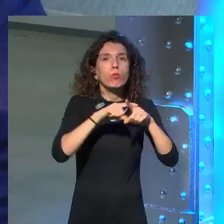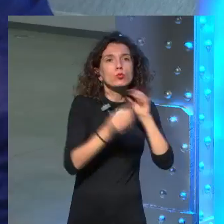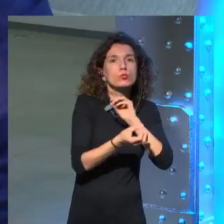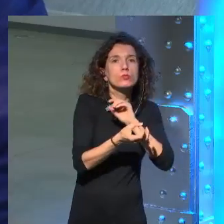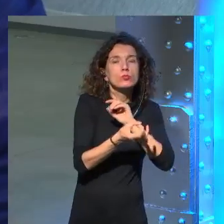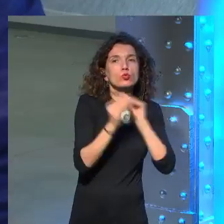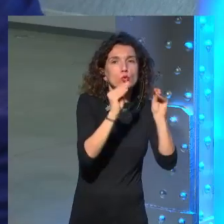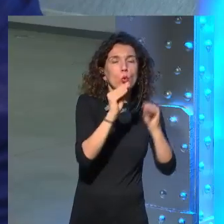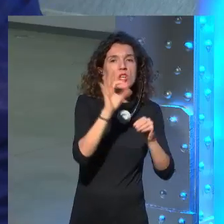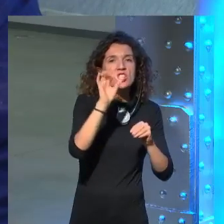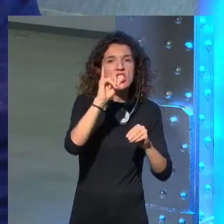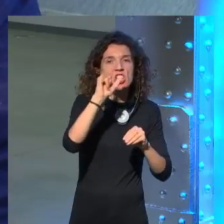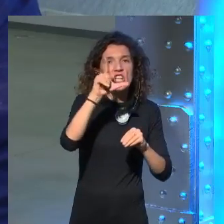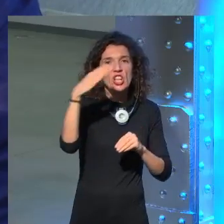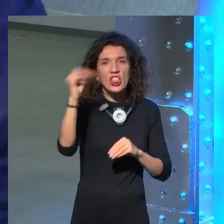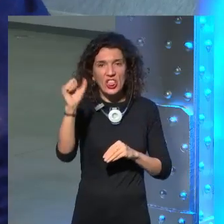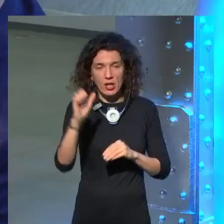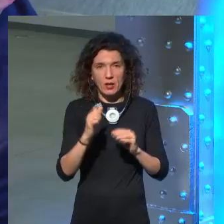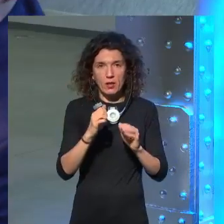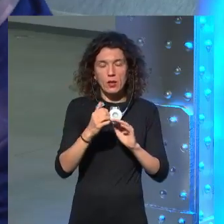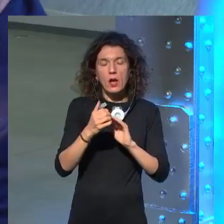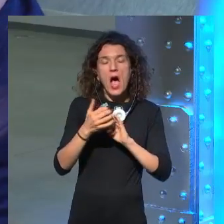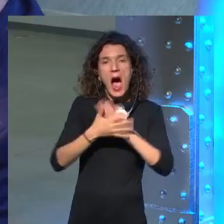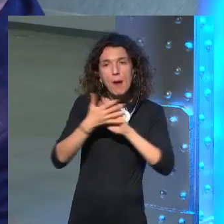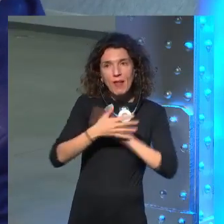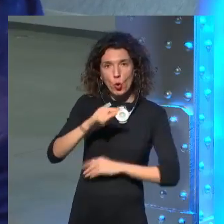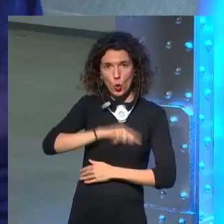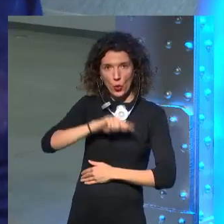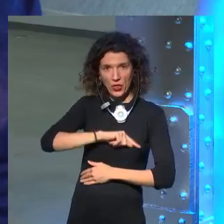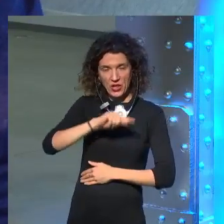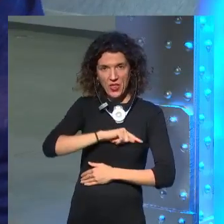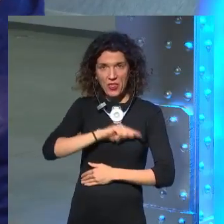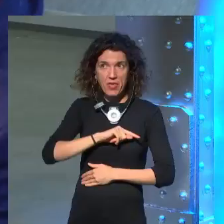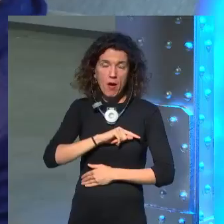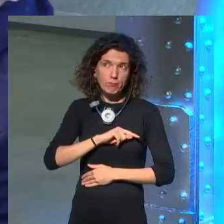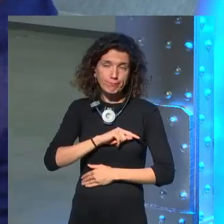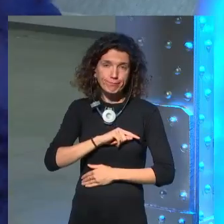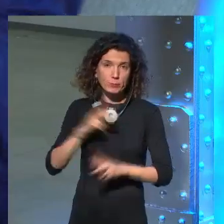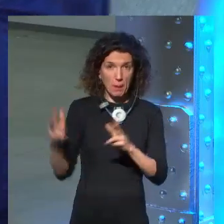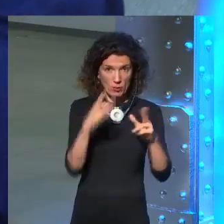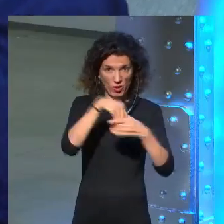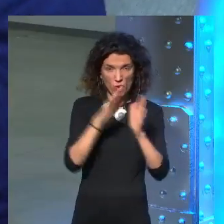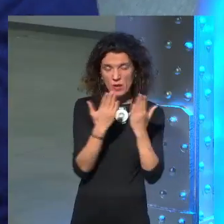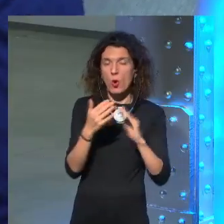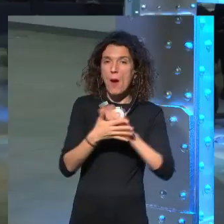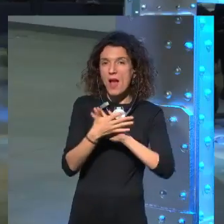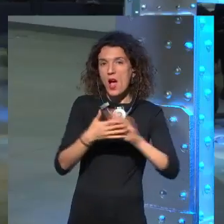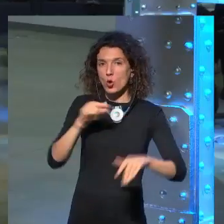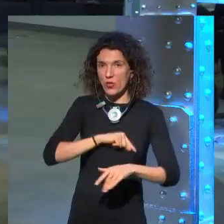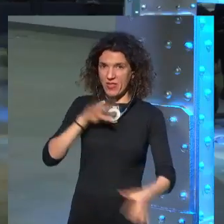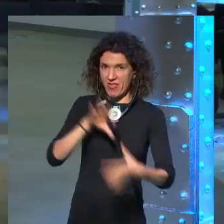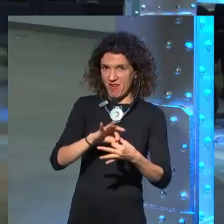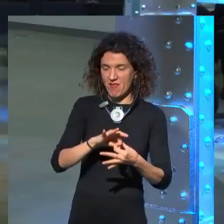the consciousness chapter deals with this in some extent, because you know, I believe that you're all conscious